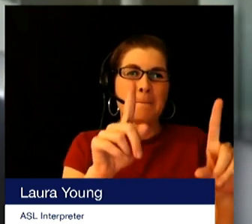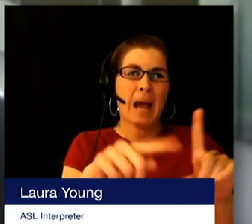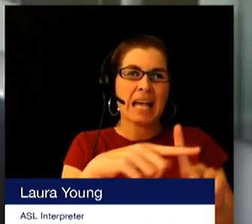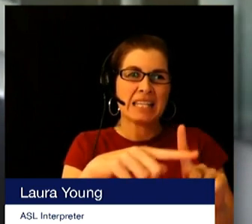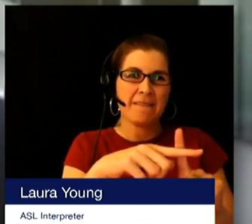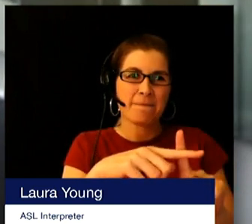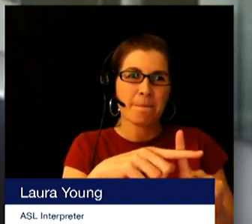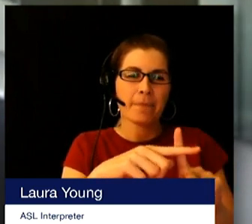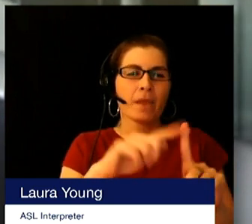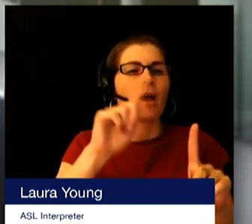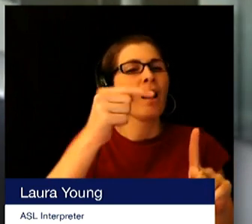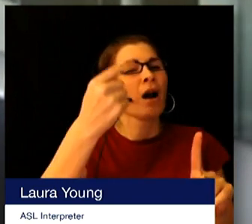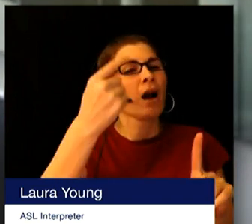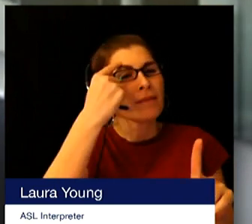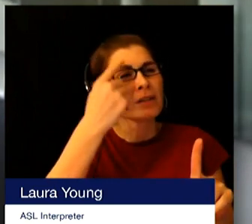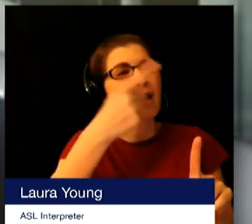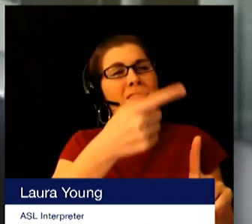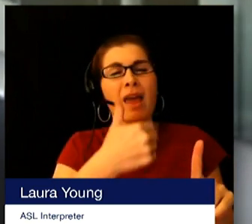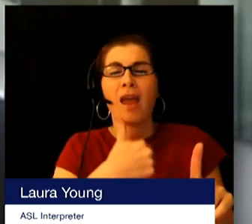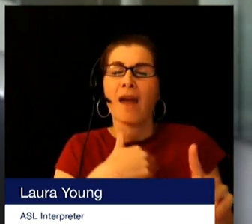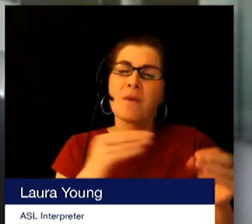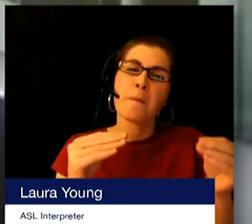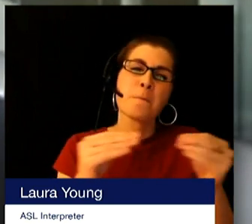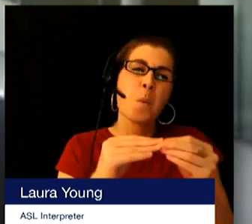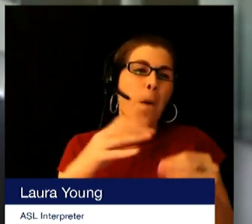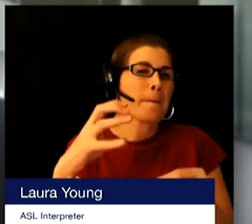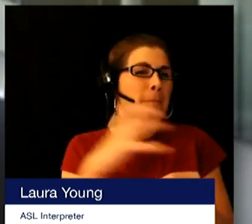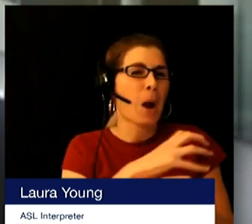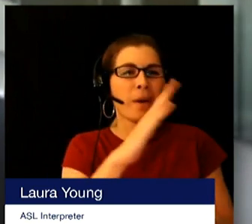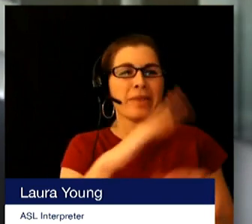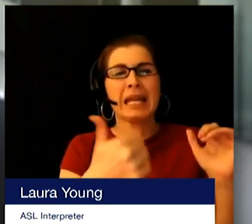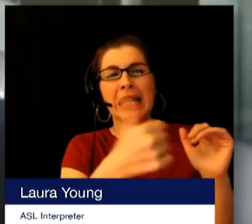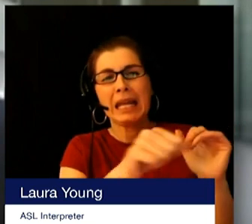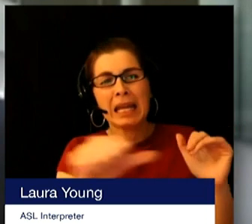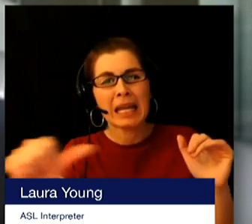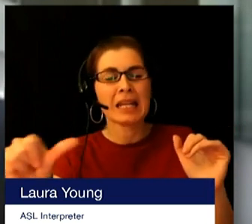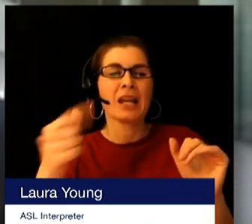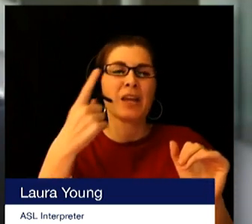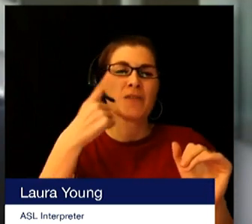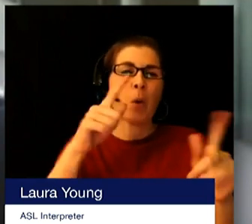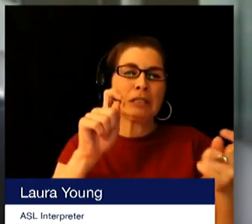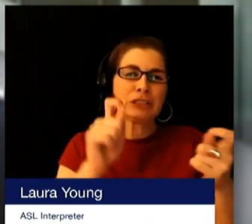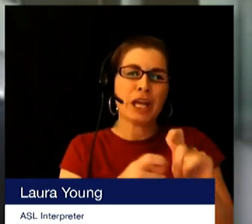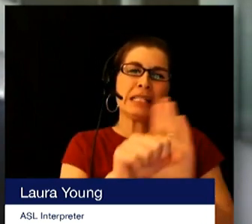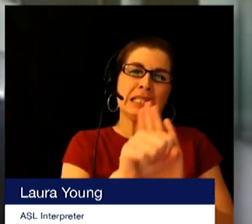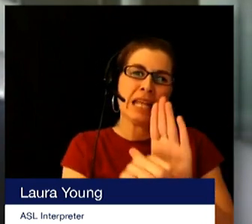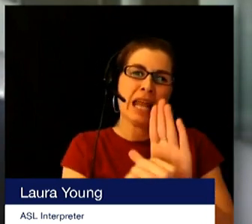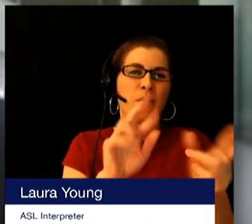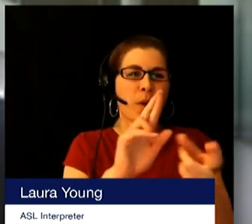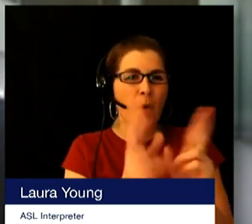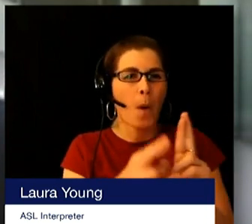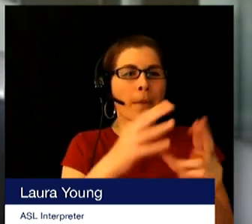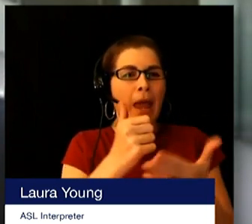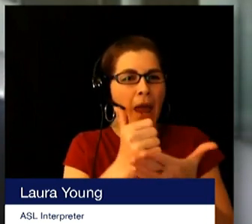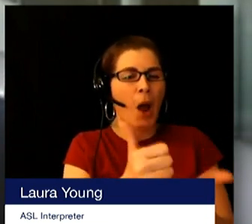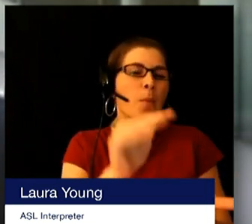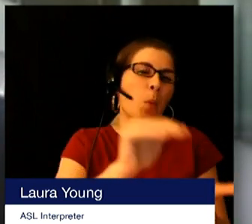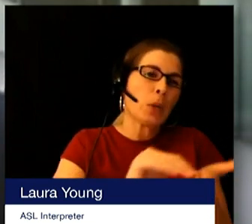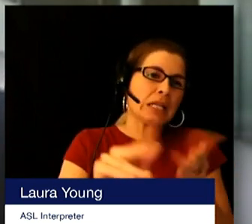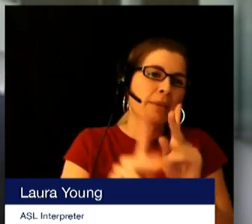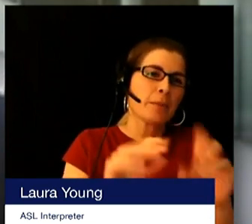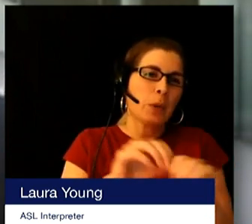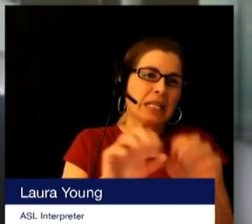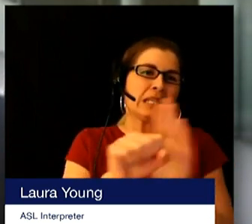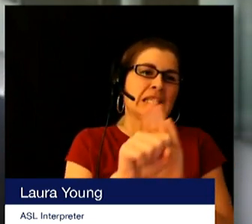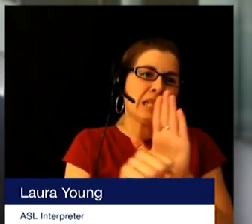more power than anyone else when it comes to systemic reform of state prisons and release of people in state prisons.